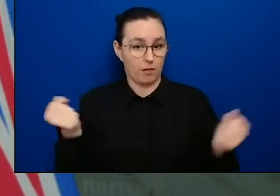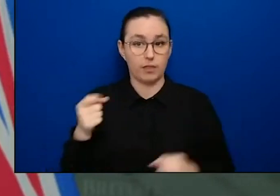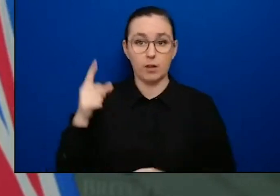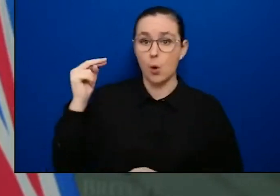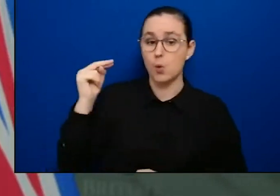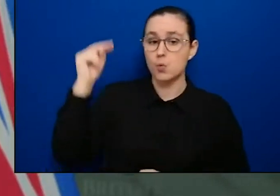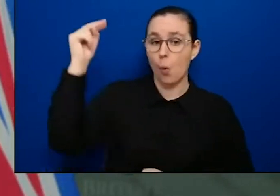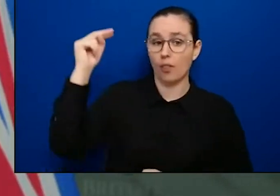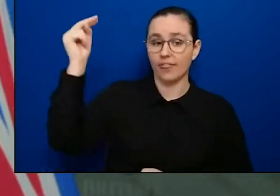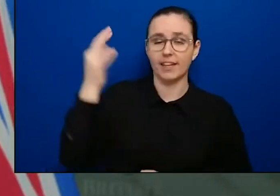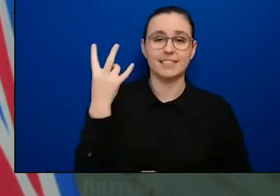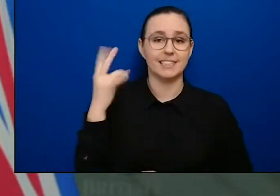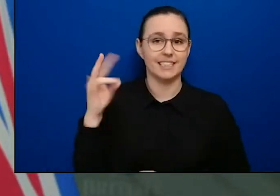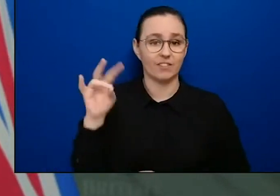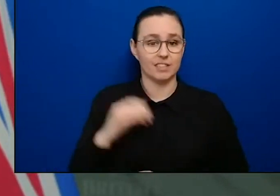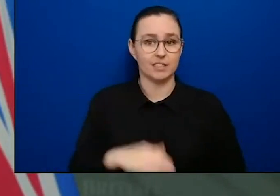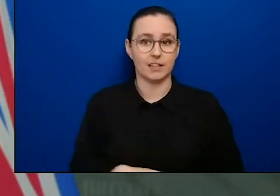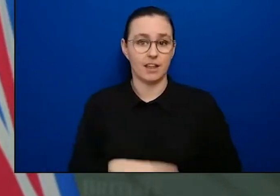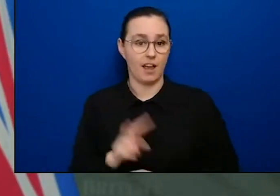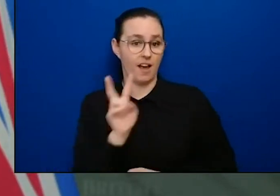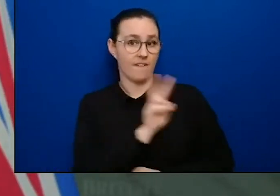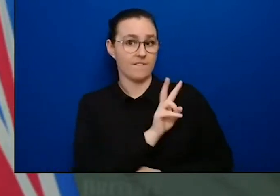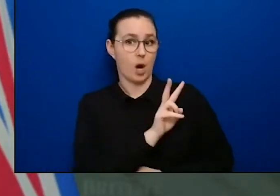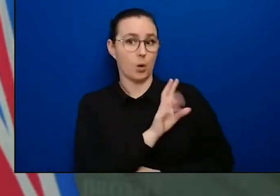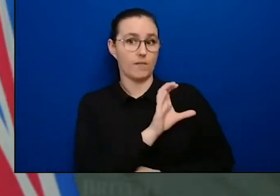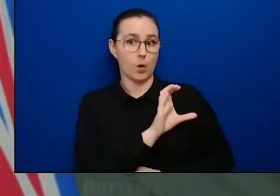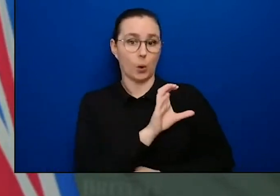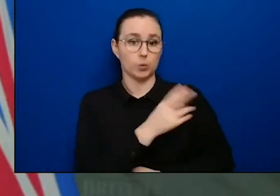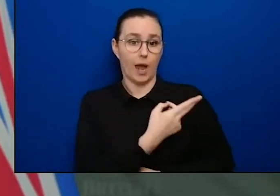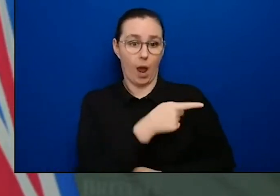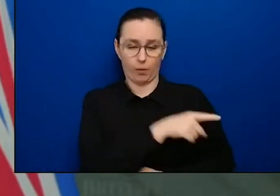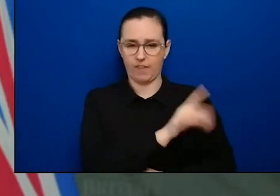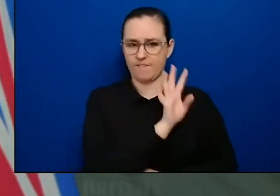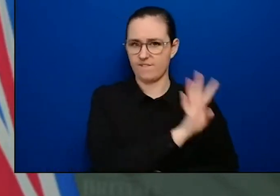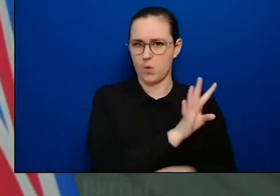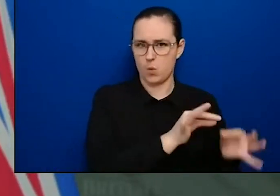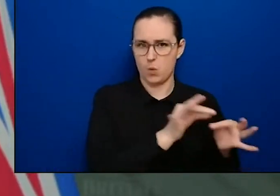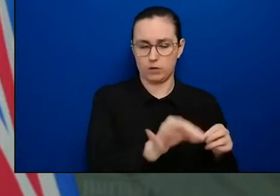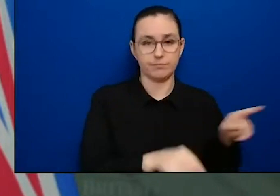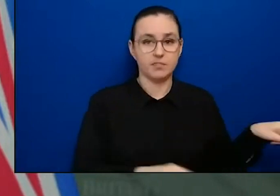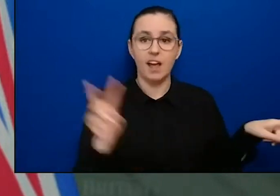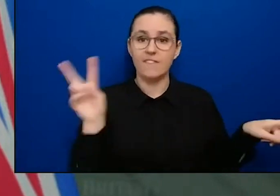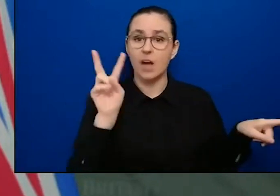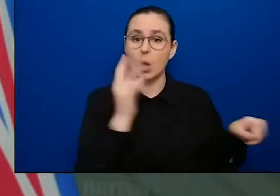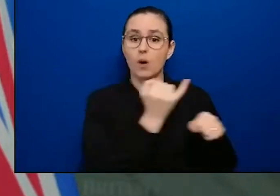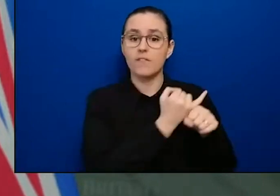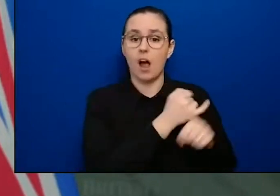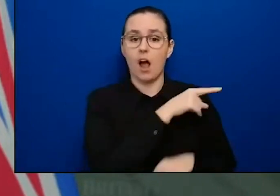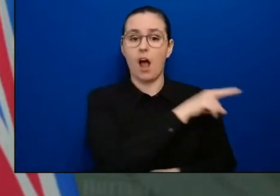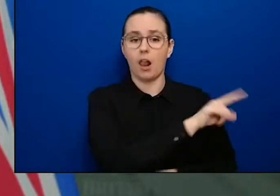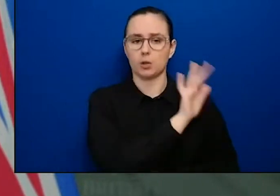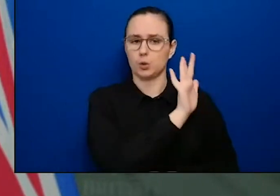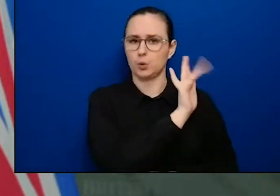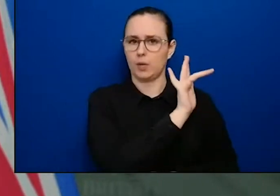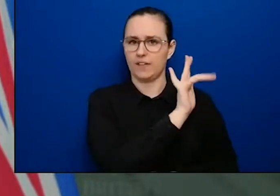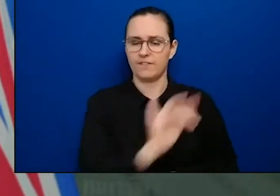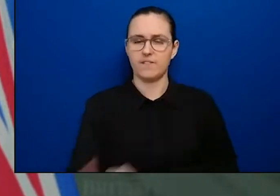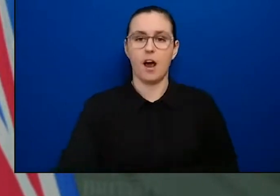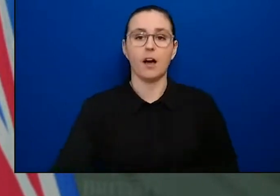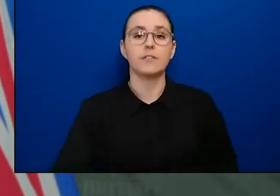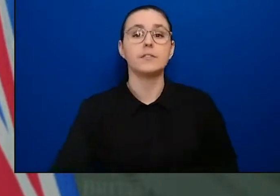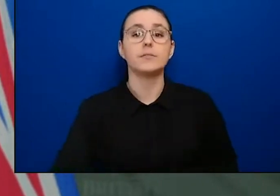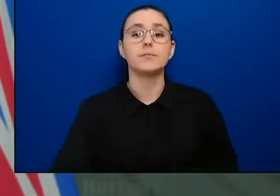Health, 25 in Vancouver Island Health, and 168 in Interior Health. No surgeries were postponed in the Provincial